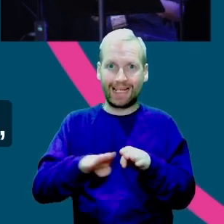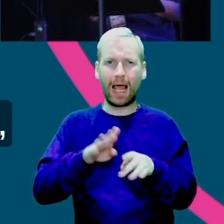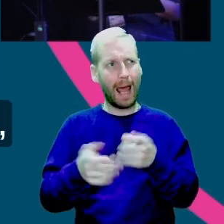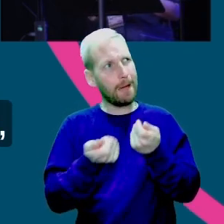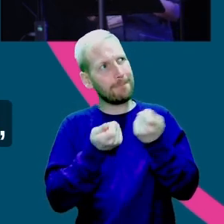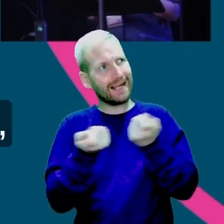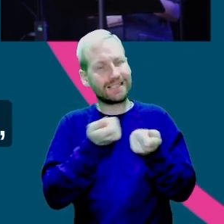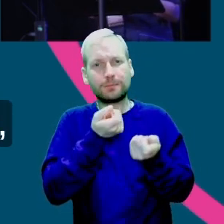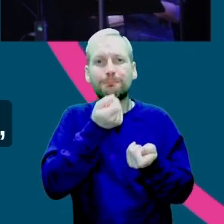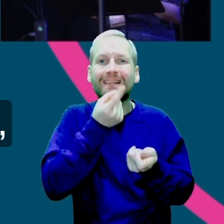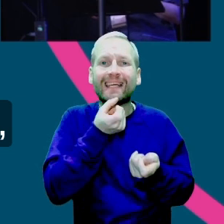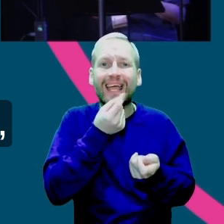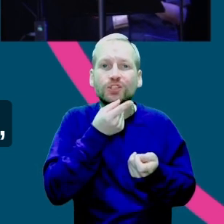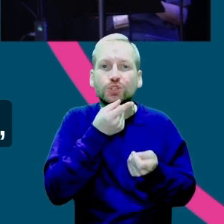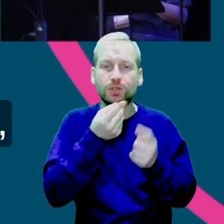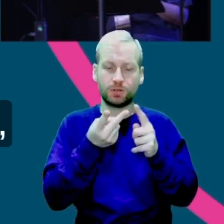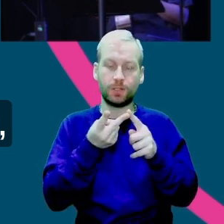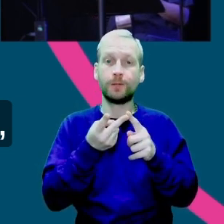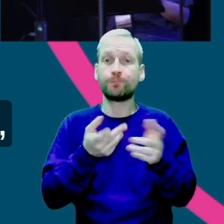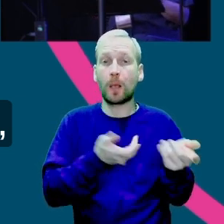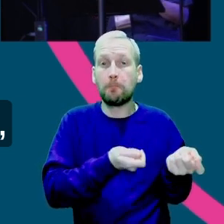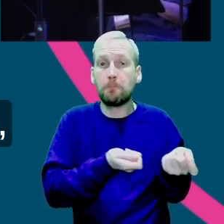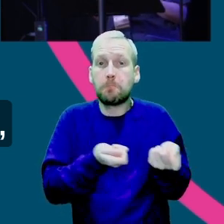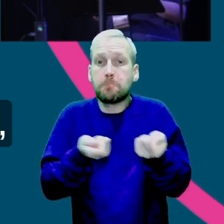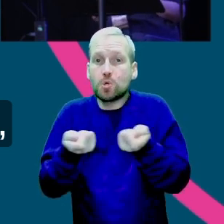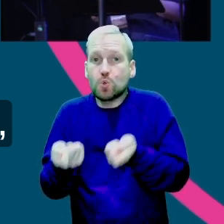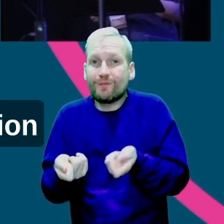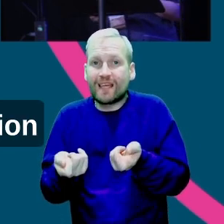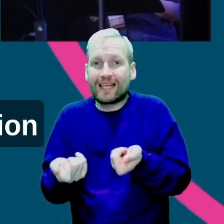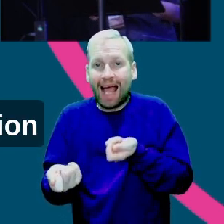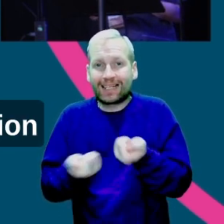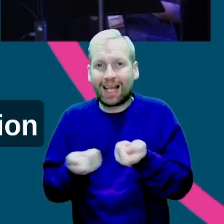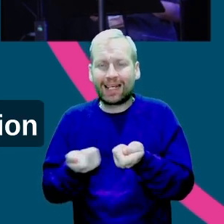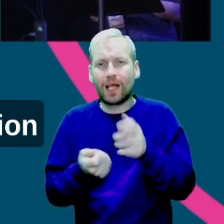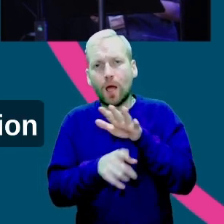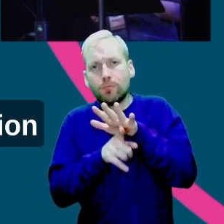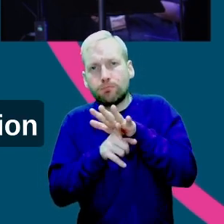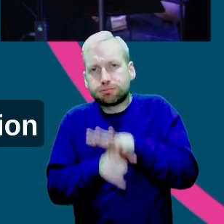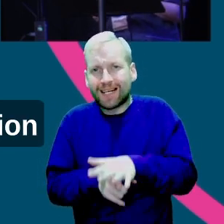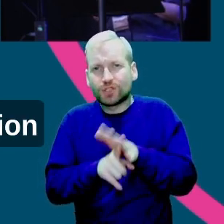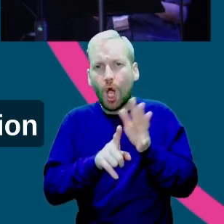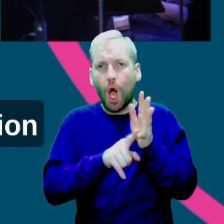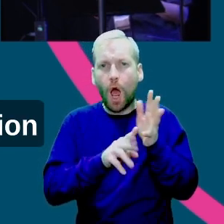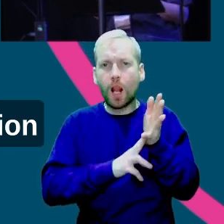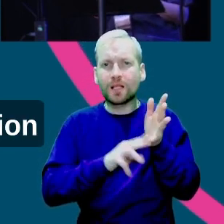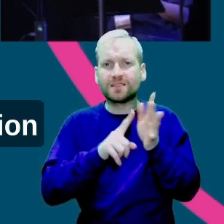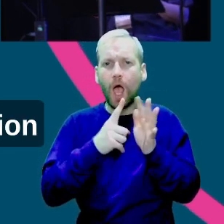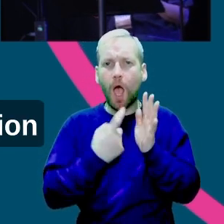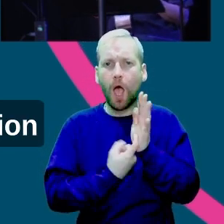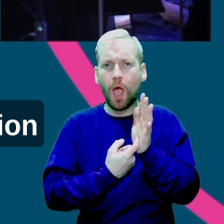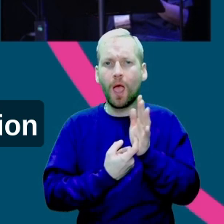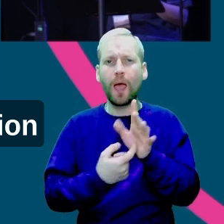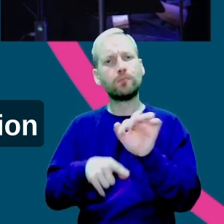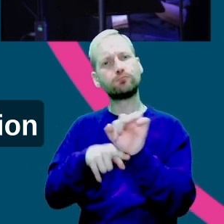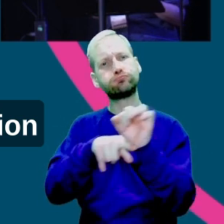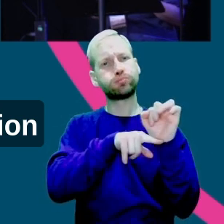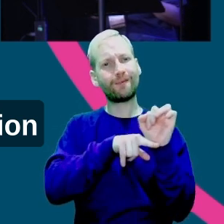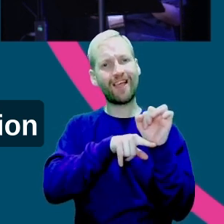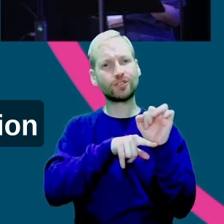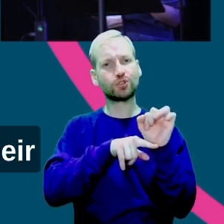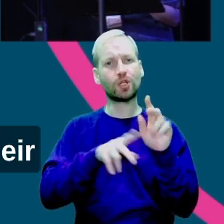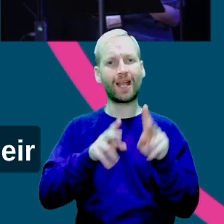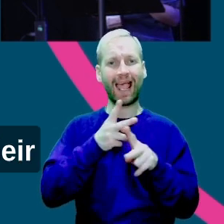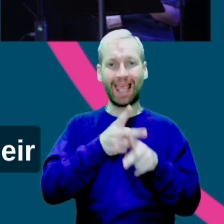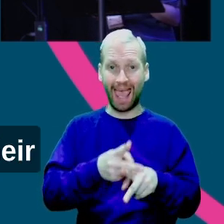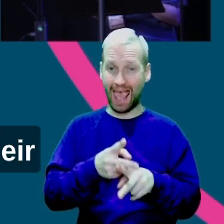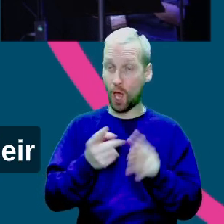managing medication, moving and handling, pressure ulcer prevention and providing personal care. Information and advice